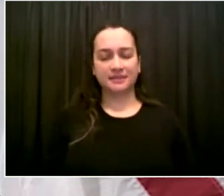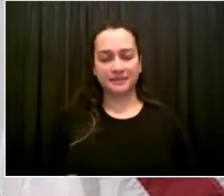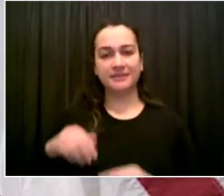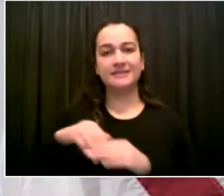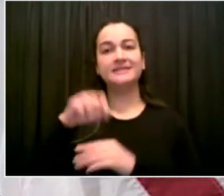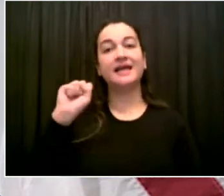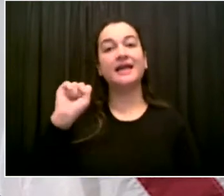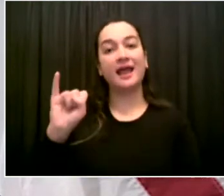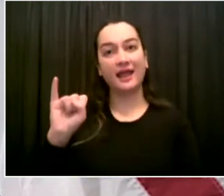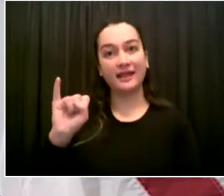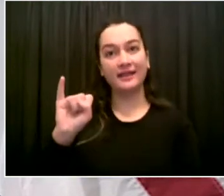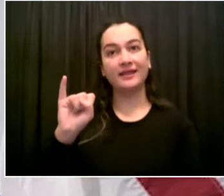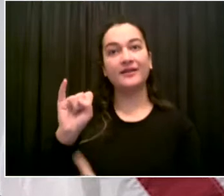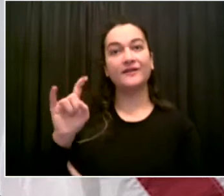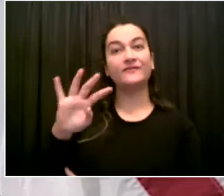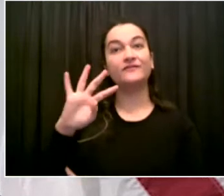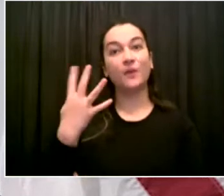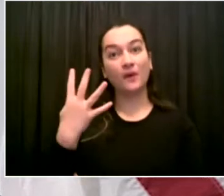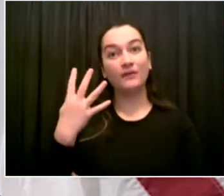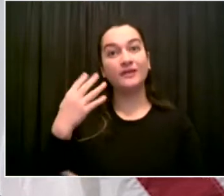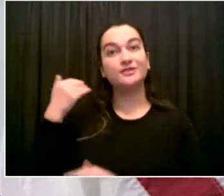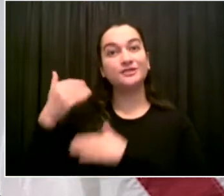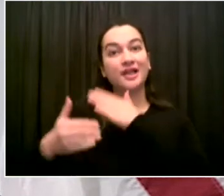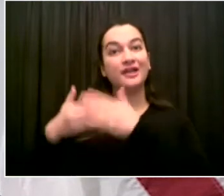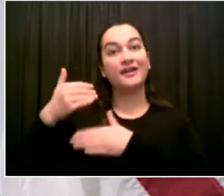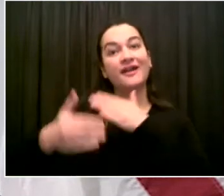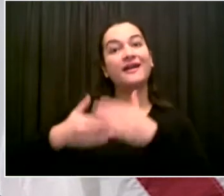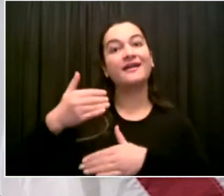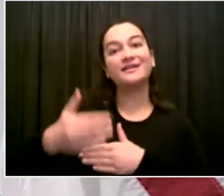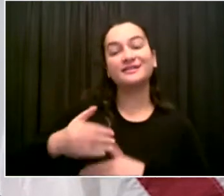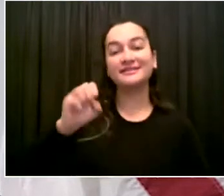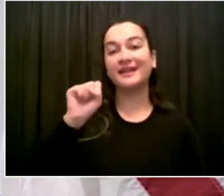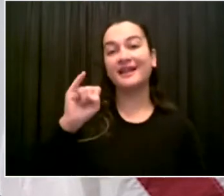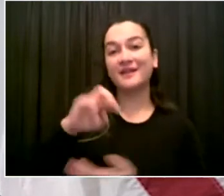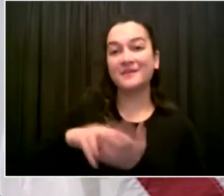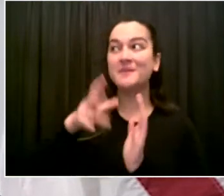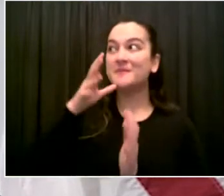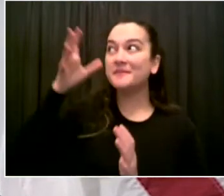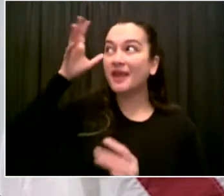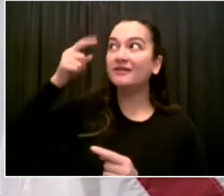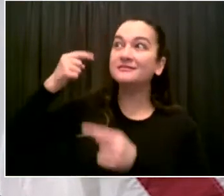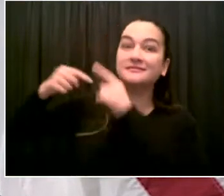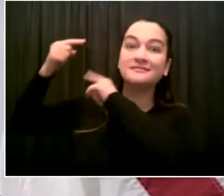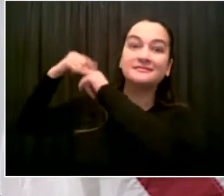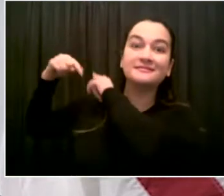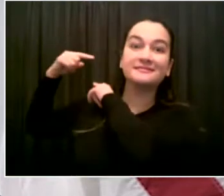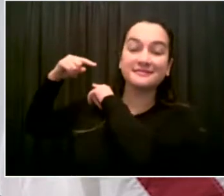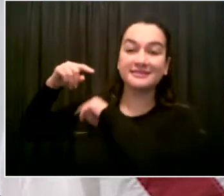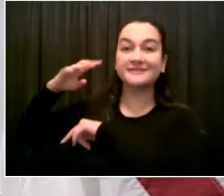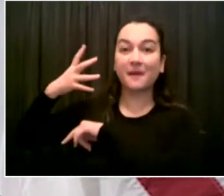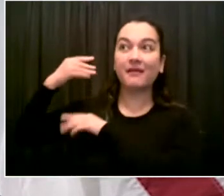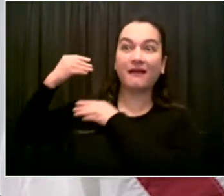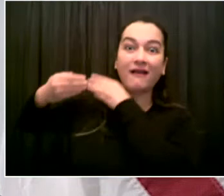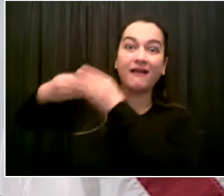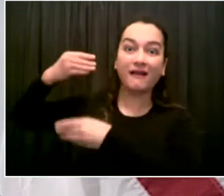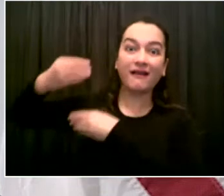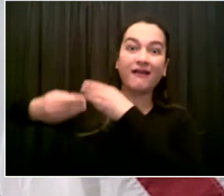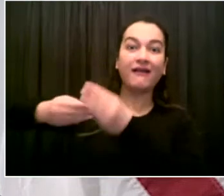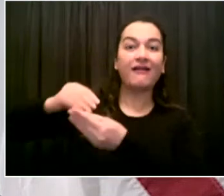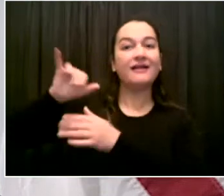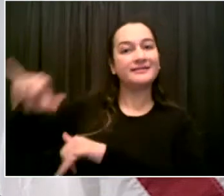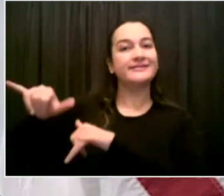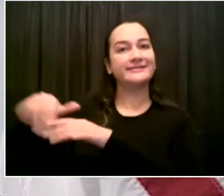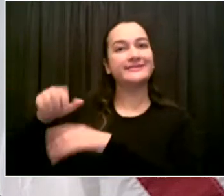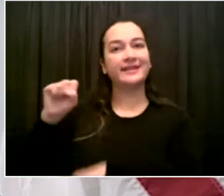including emergency management, including the NYPD, and been here and served during some of our